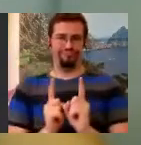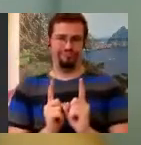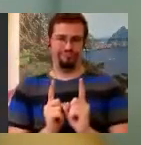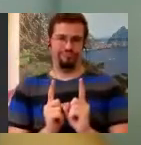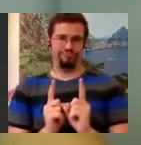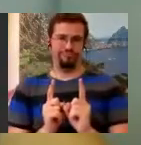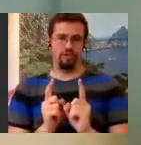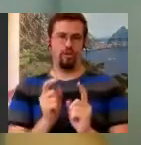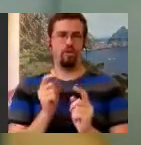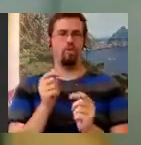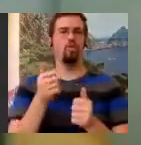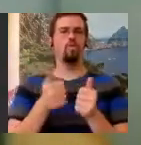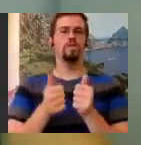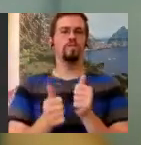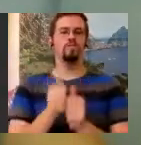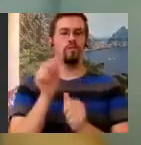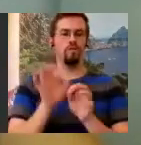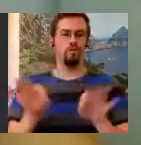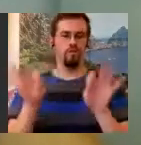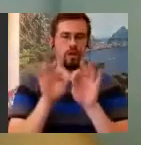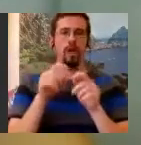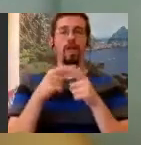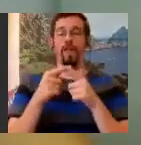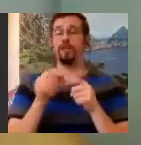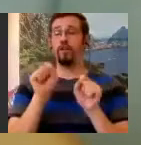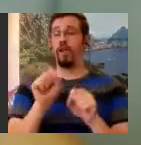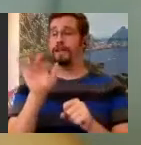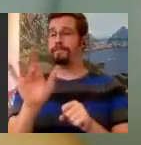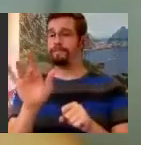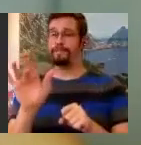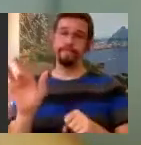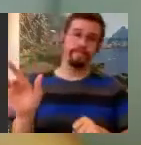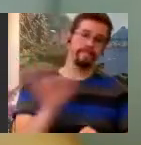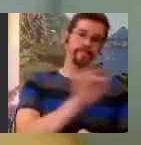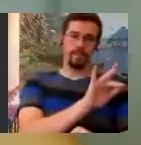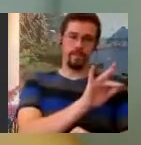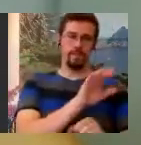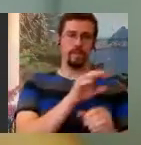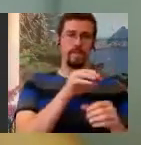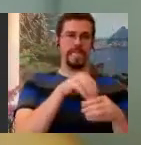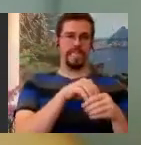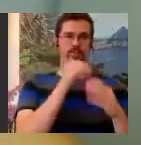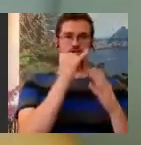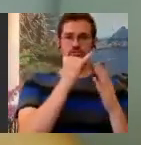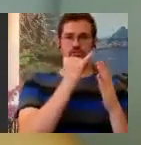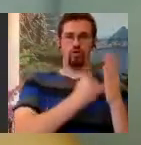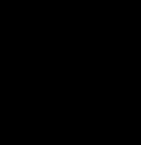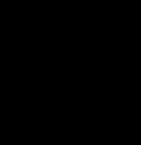it and drop it on the drawing area.